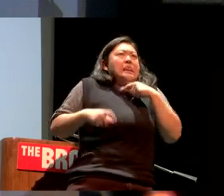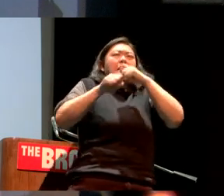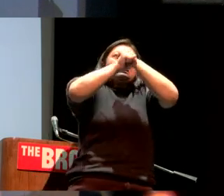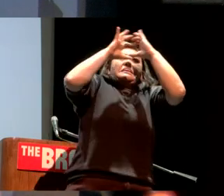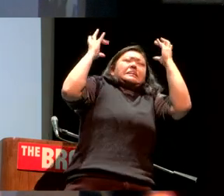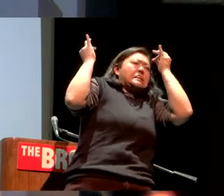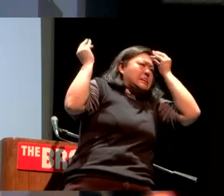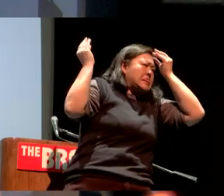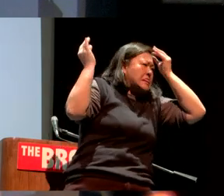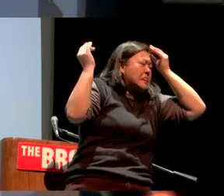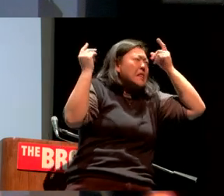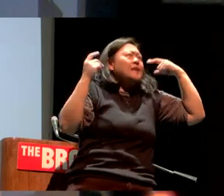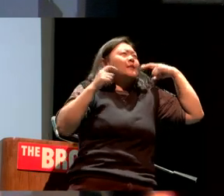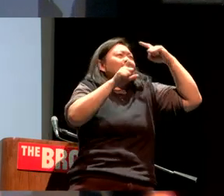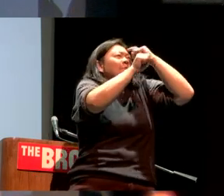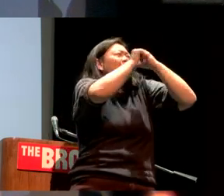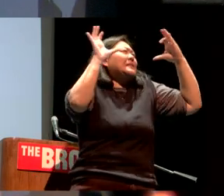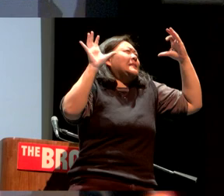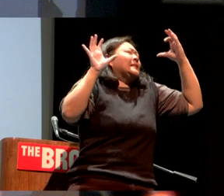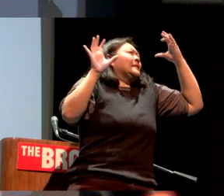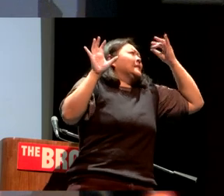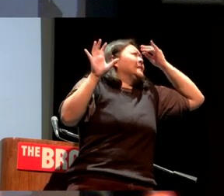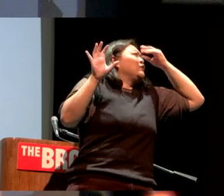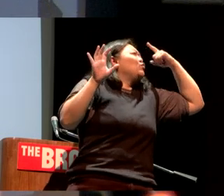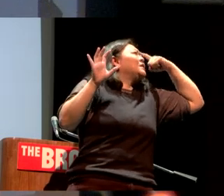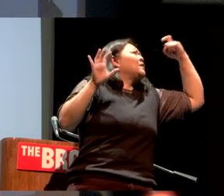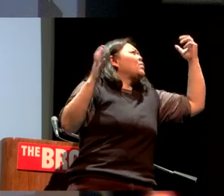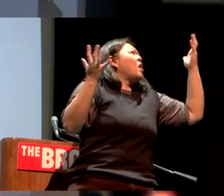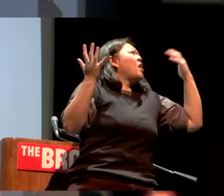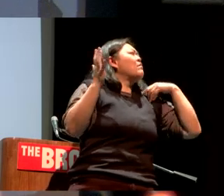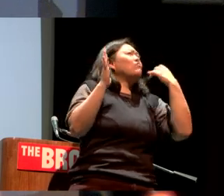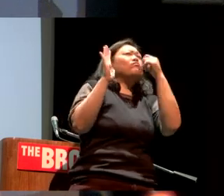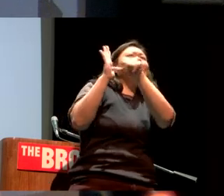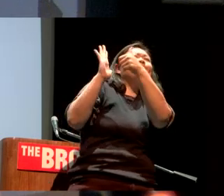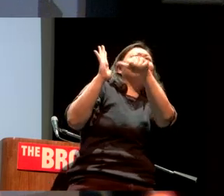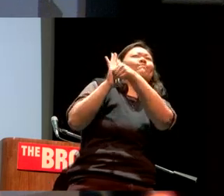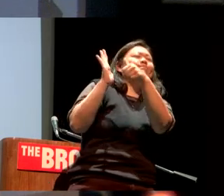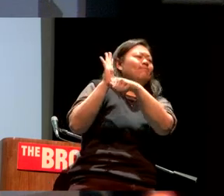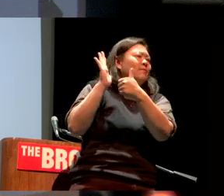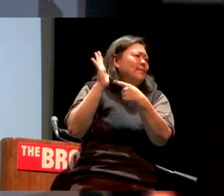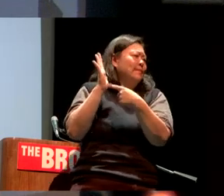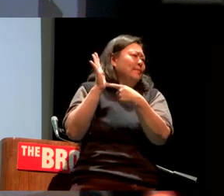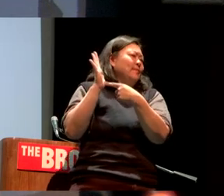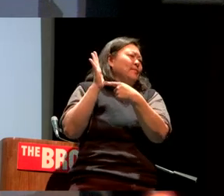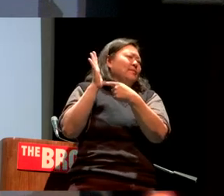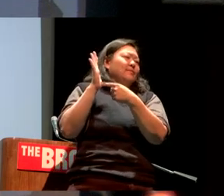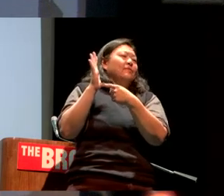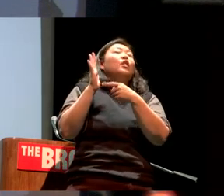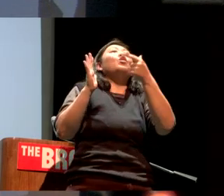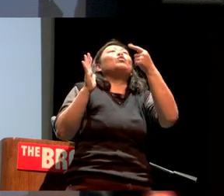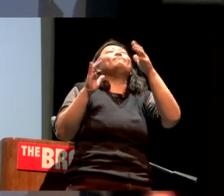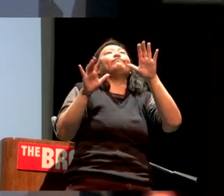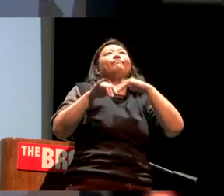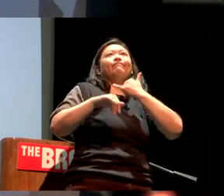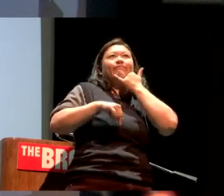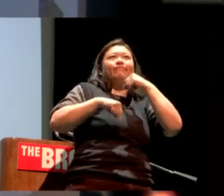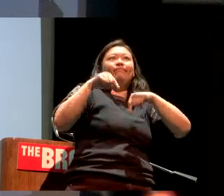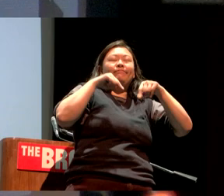computer graphic stuff, like, you know, Weta or like ILM or something like that quality.